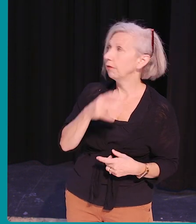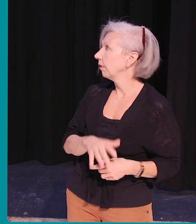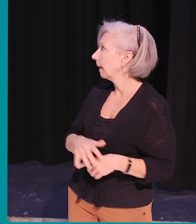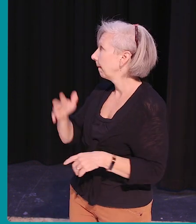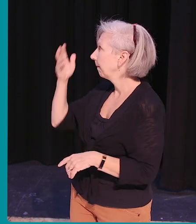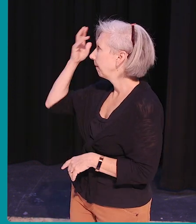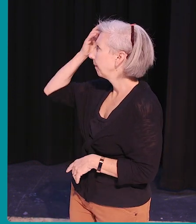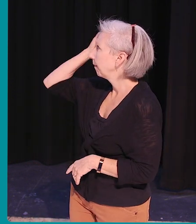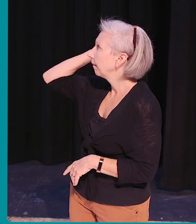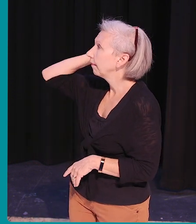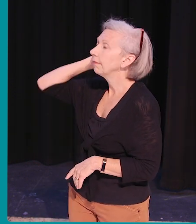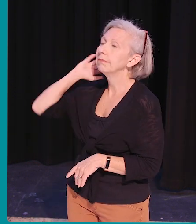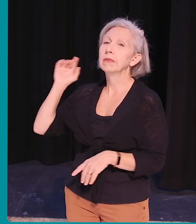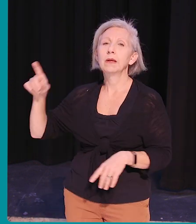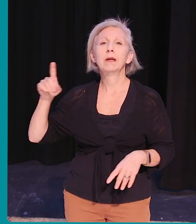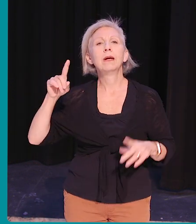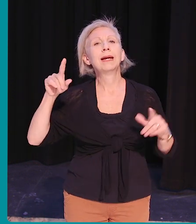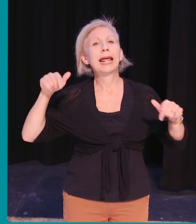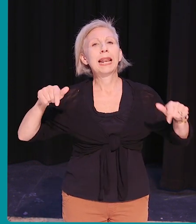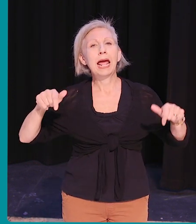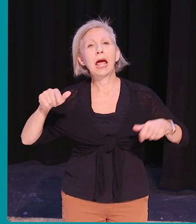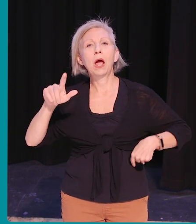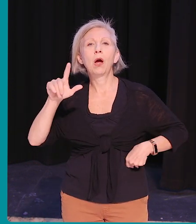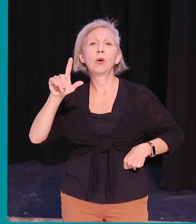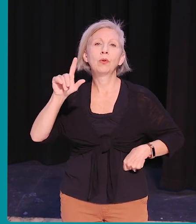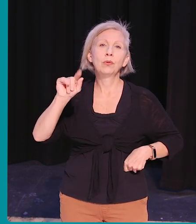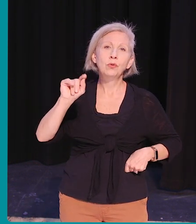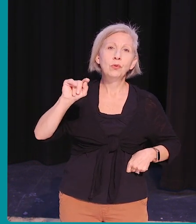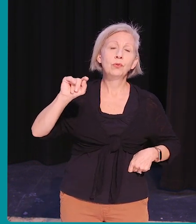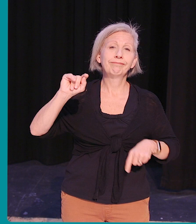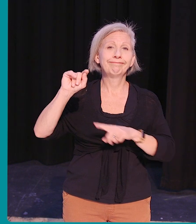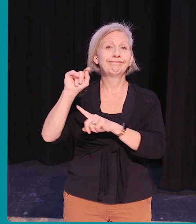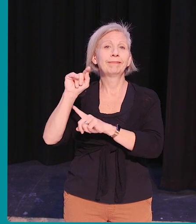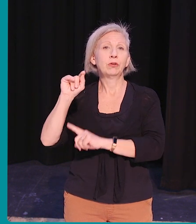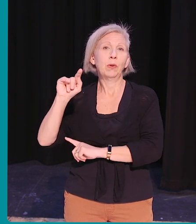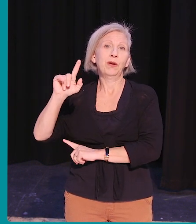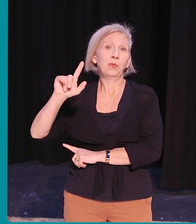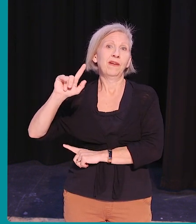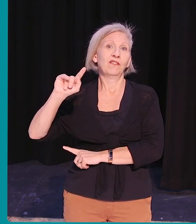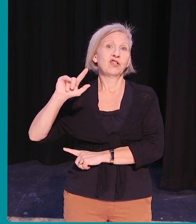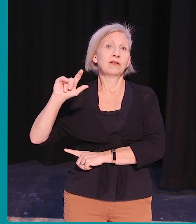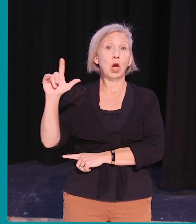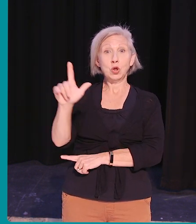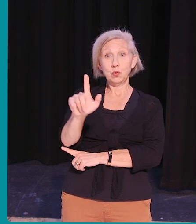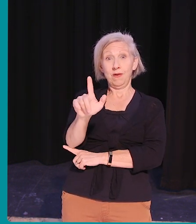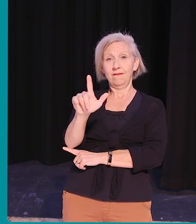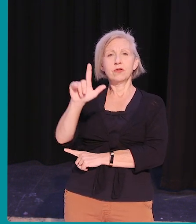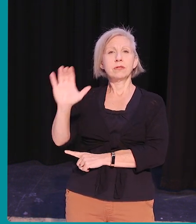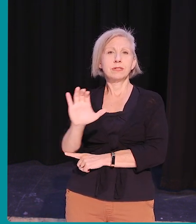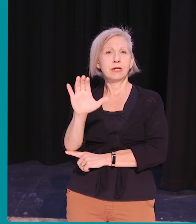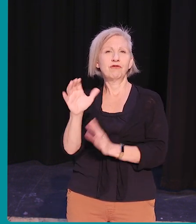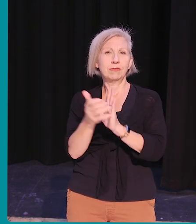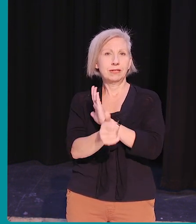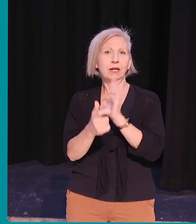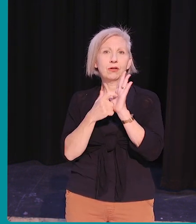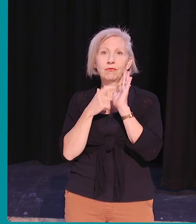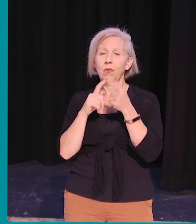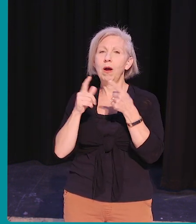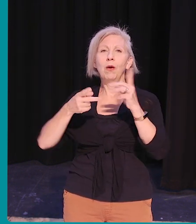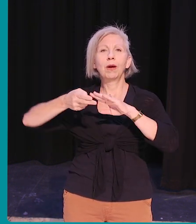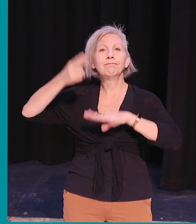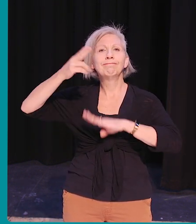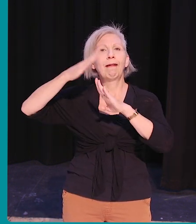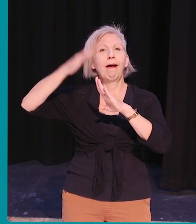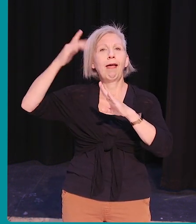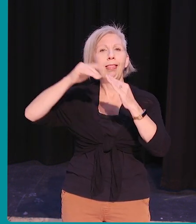21st century skills. It's that upper level thinking. It's the things that we're seeing in all your vision and mission statements and profiles of a graduate right now, and so on. That's the stuff that's in the